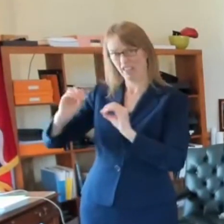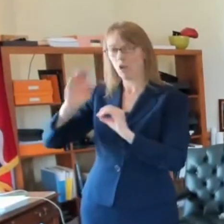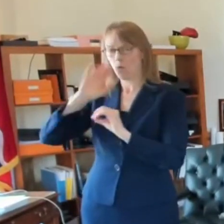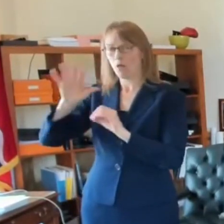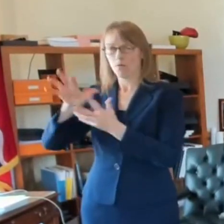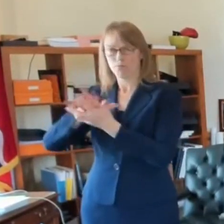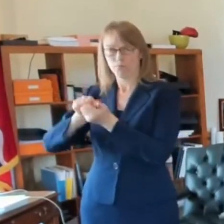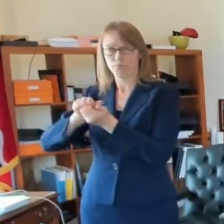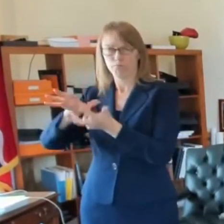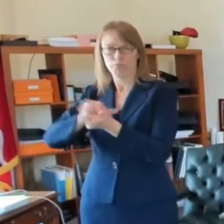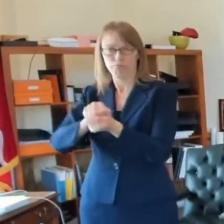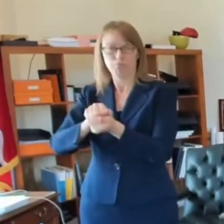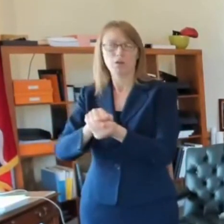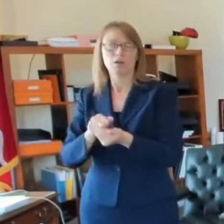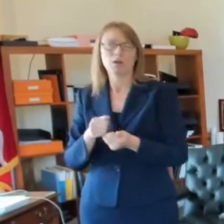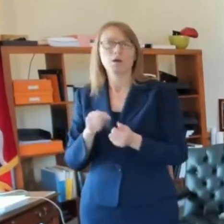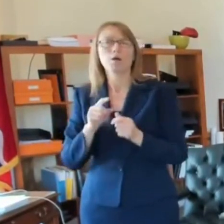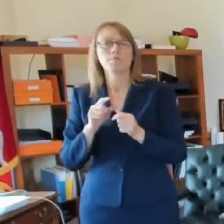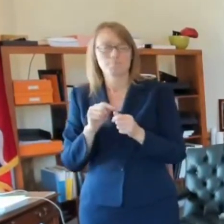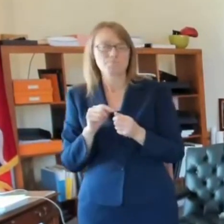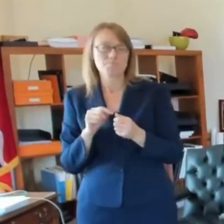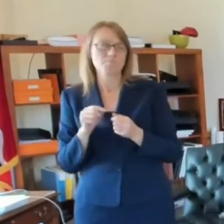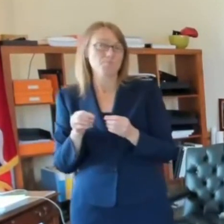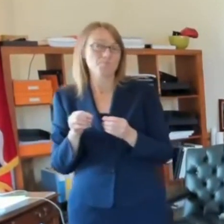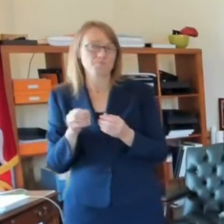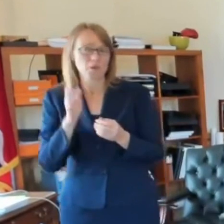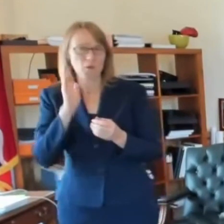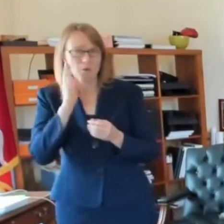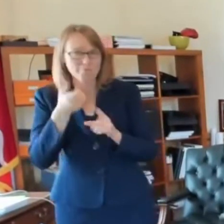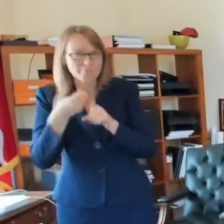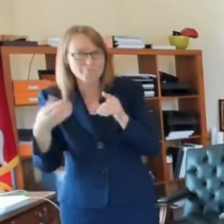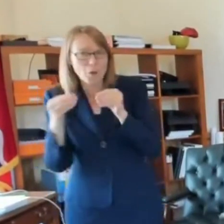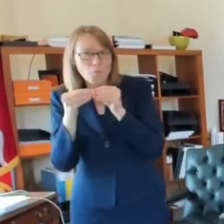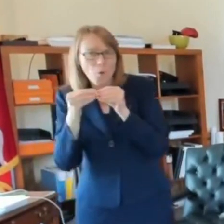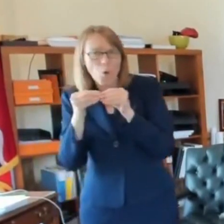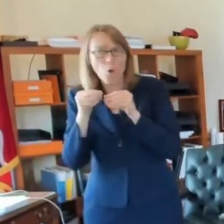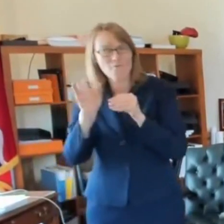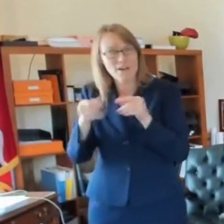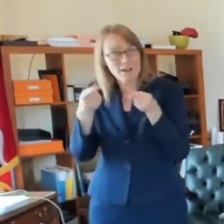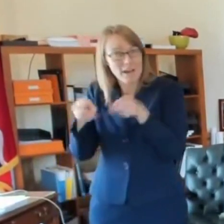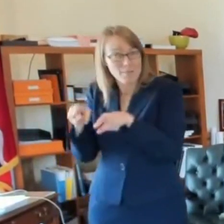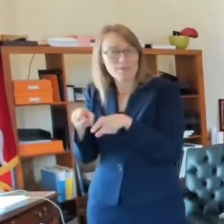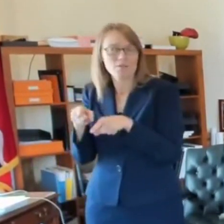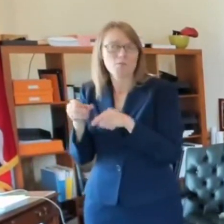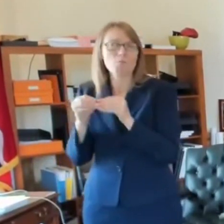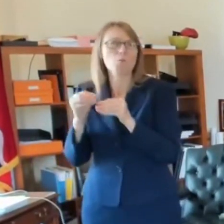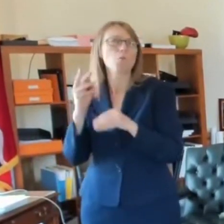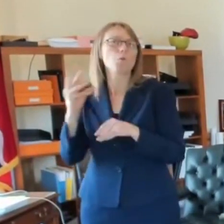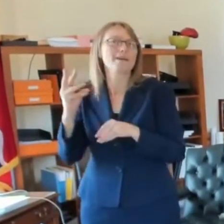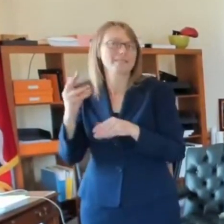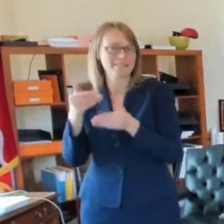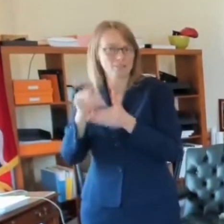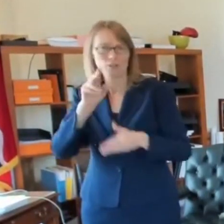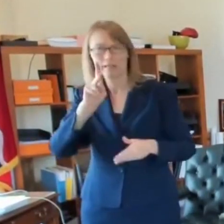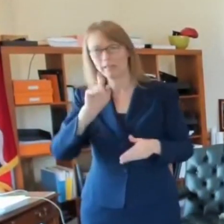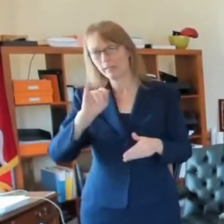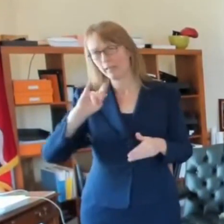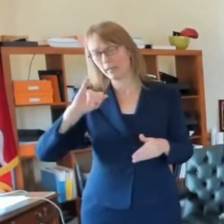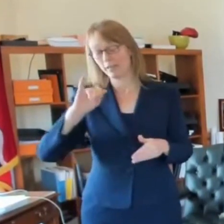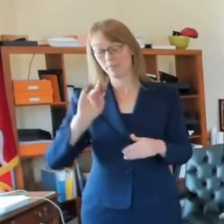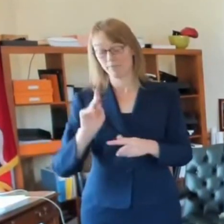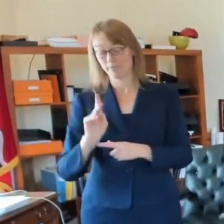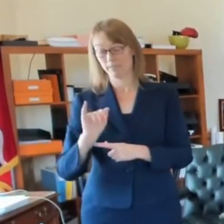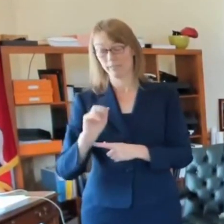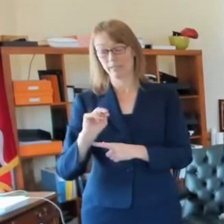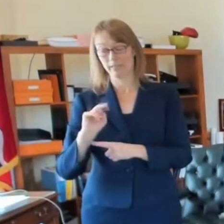west over near Kings Highway. So we'll tell you more about that as the time gets shorter. So those are the 3 things that I